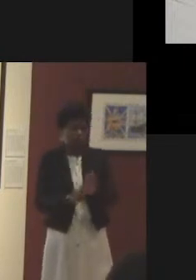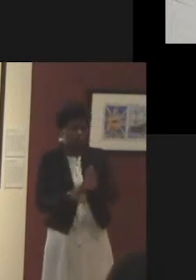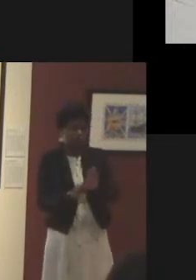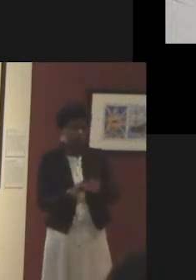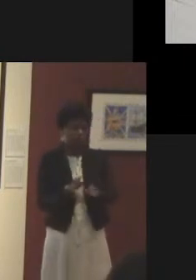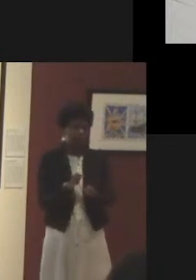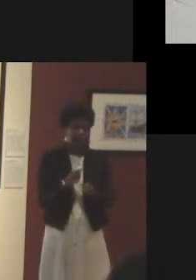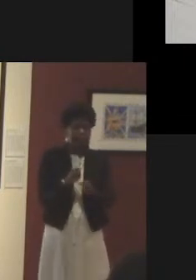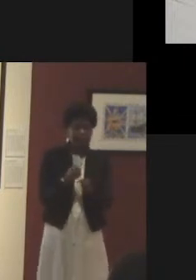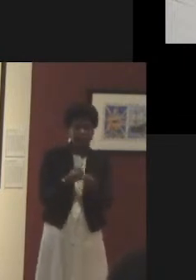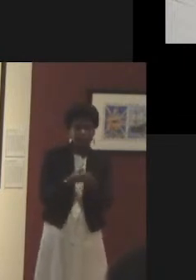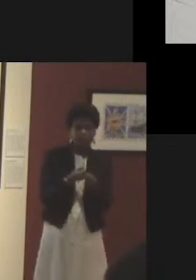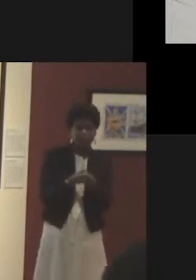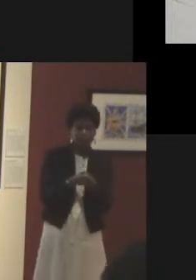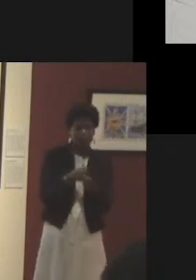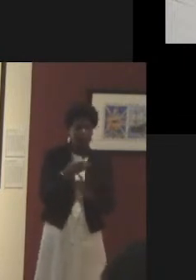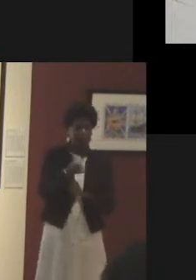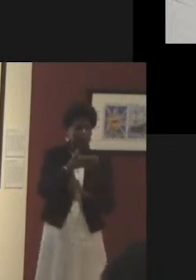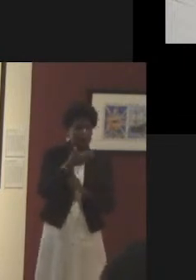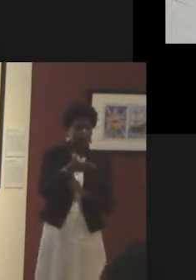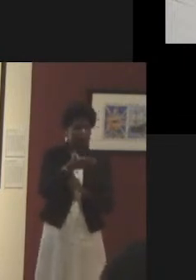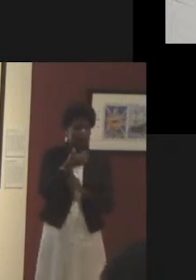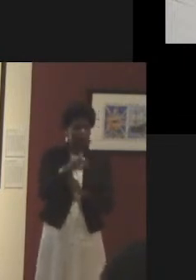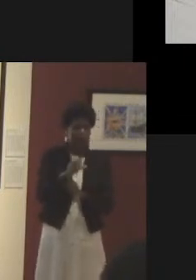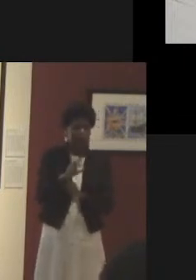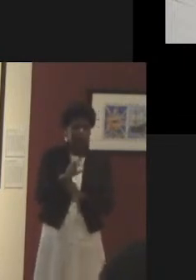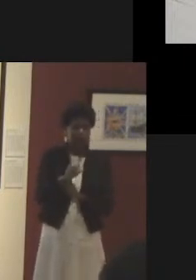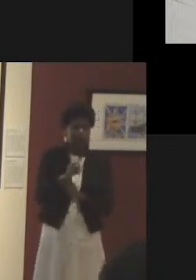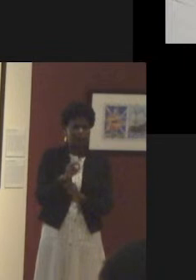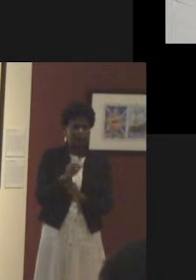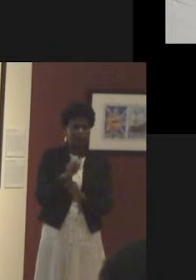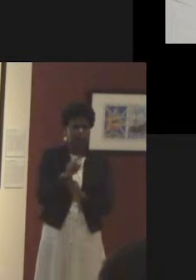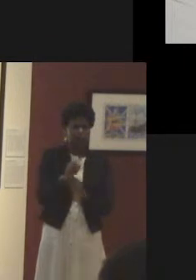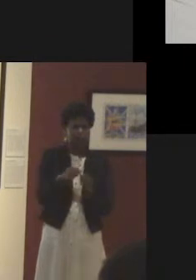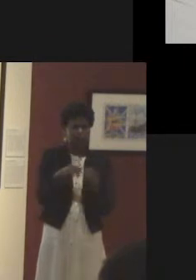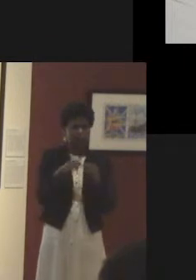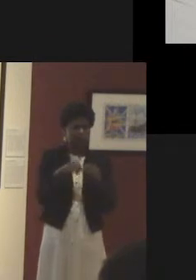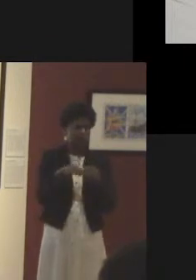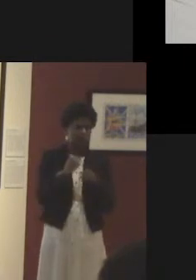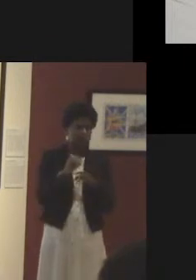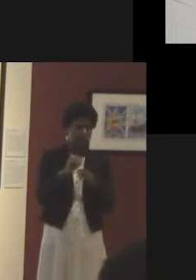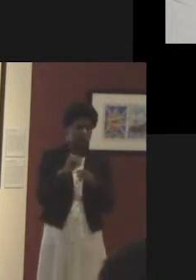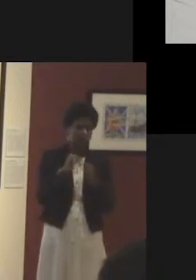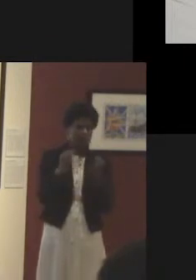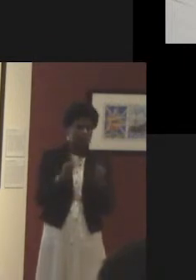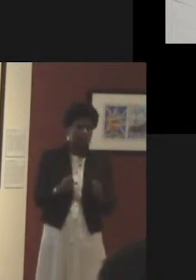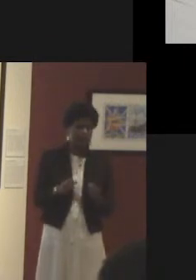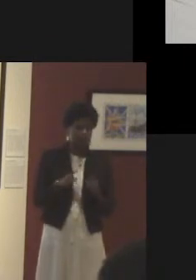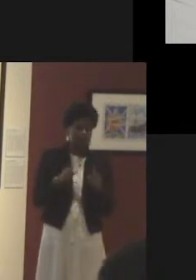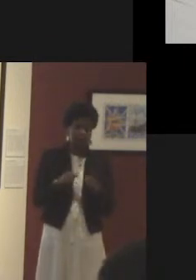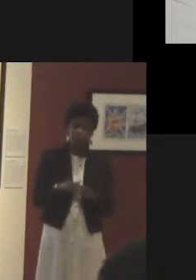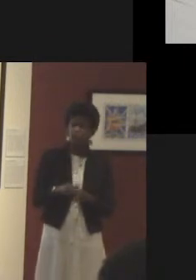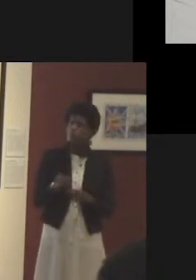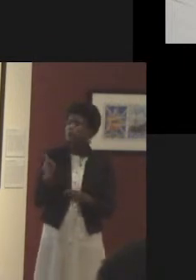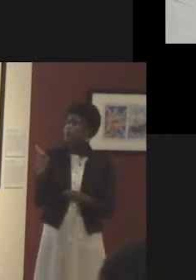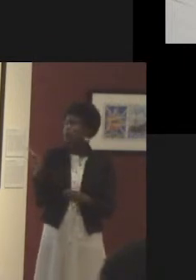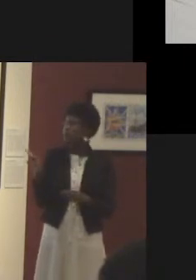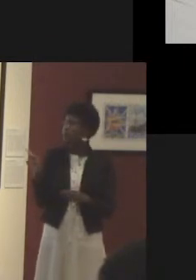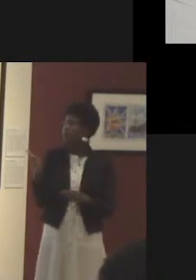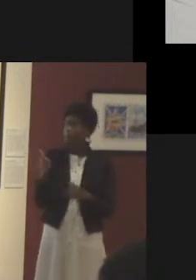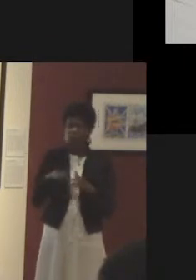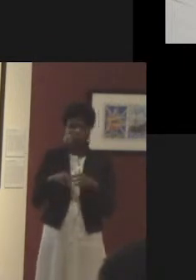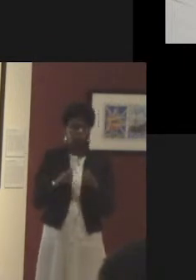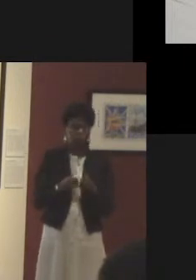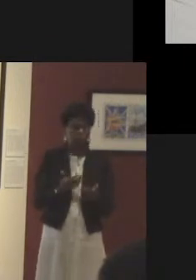monuments, Pindar cycles through a series of movements. He begins, as you see here on the screen, with his arms